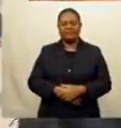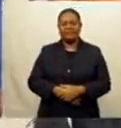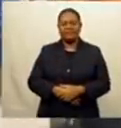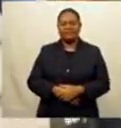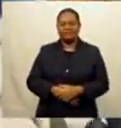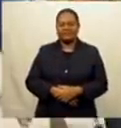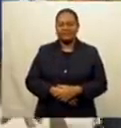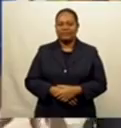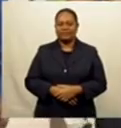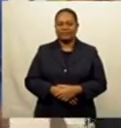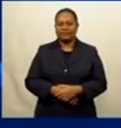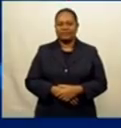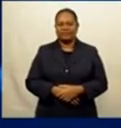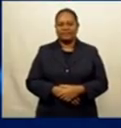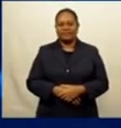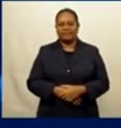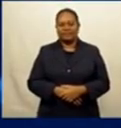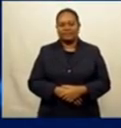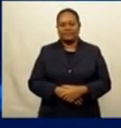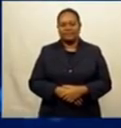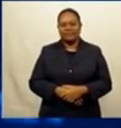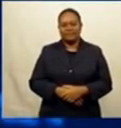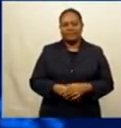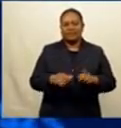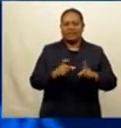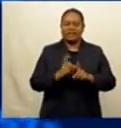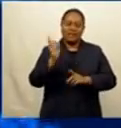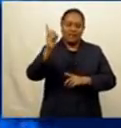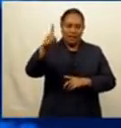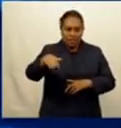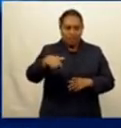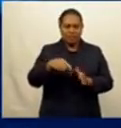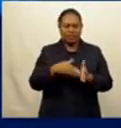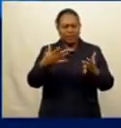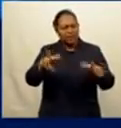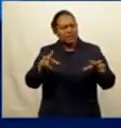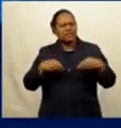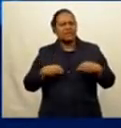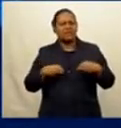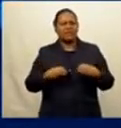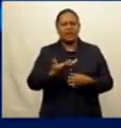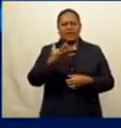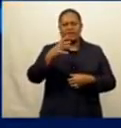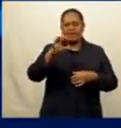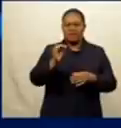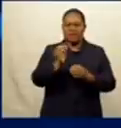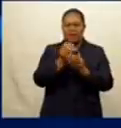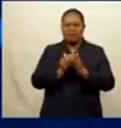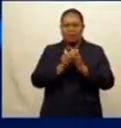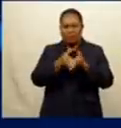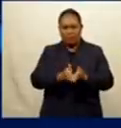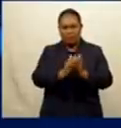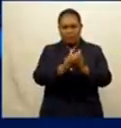Torangaiviu, FBC News. Port General Marina Limited has received 15 cruises and 3 super yachts from the start of the